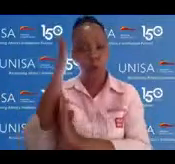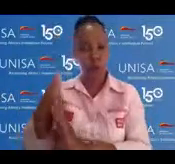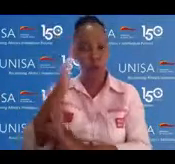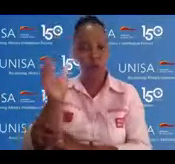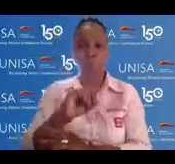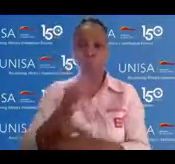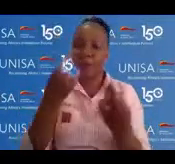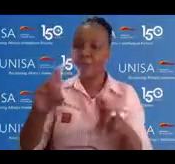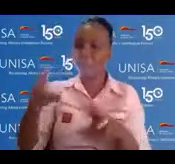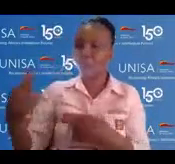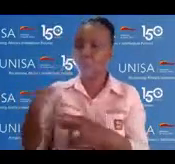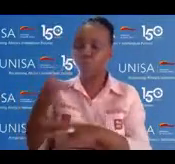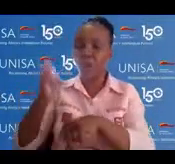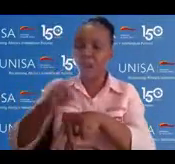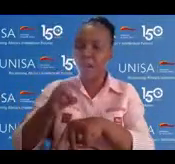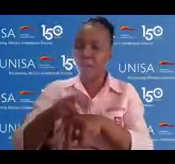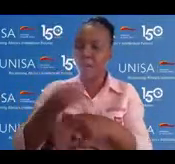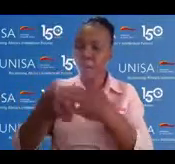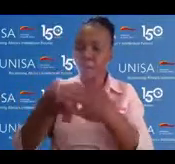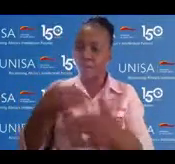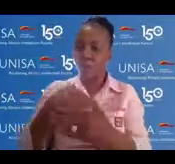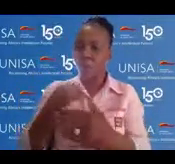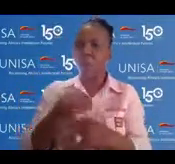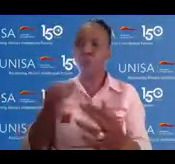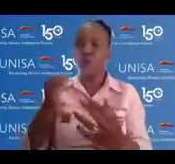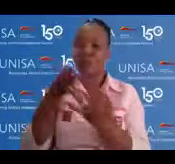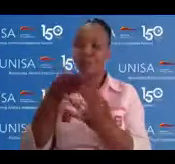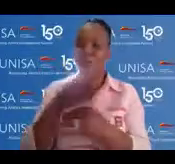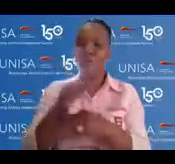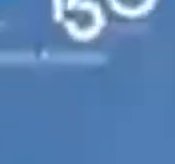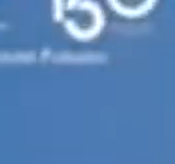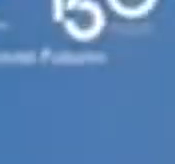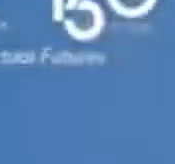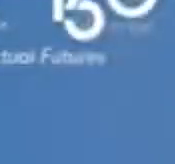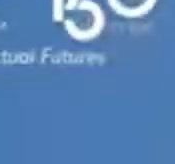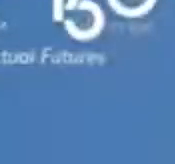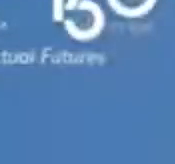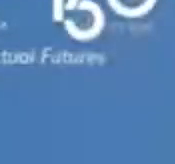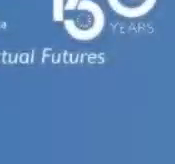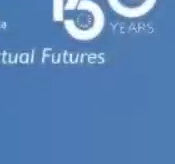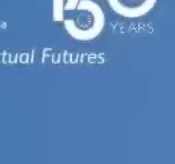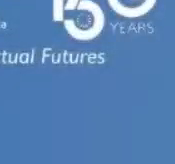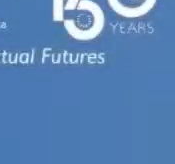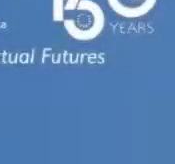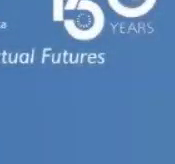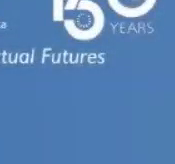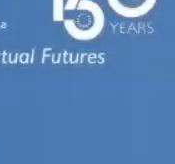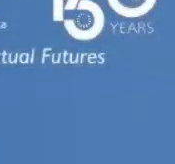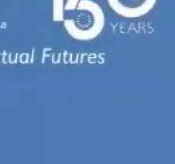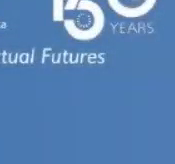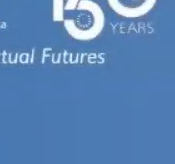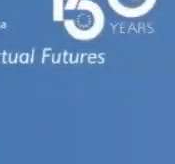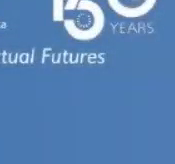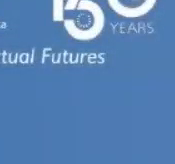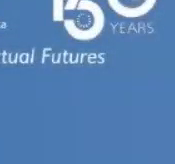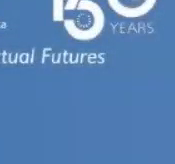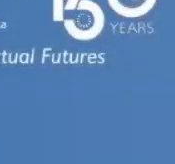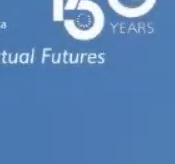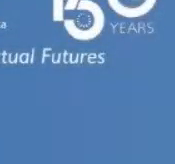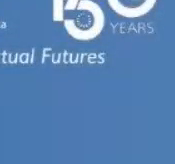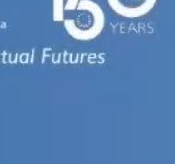need before you get into the examination. And Lucas mentioned something quite important. If you're borrowing somebody's device,